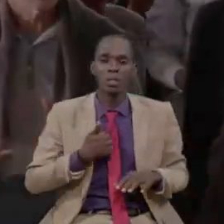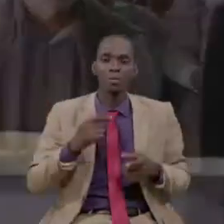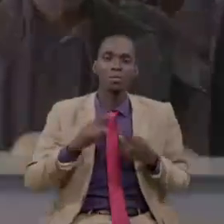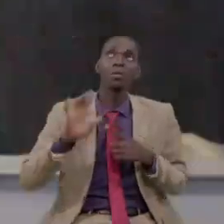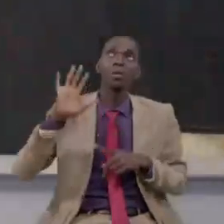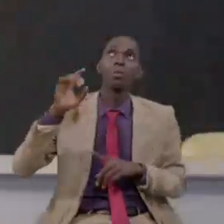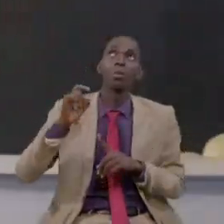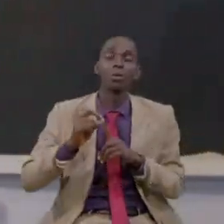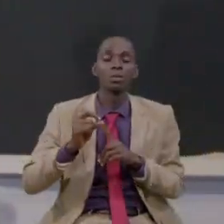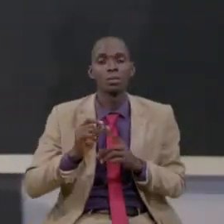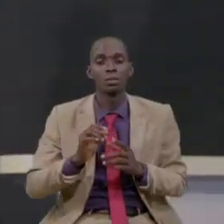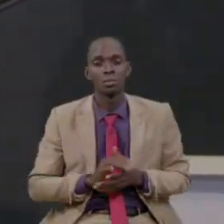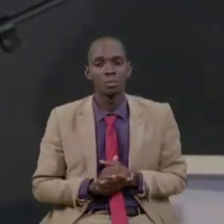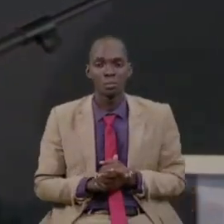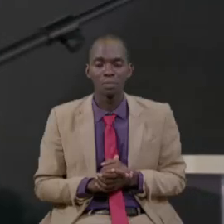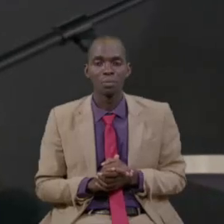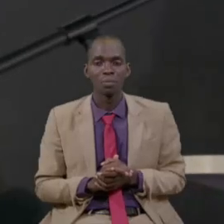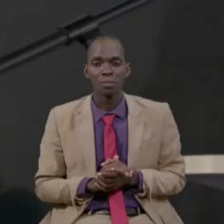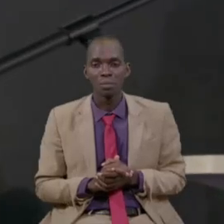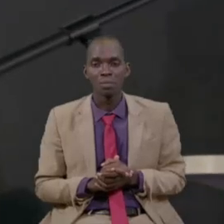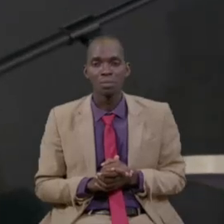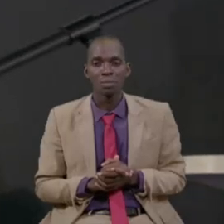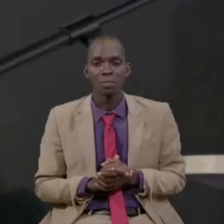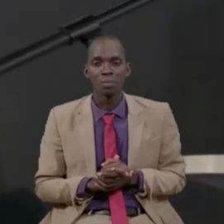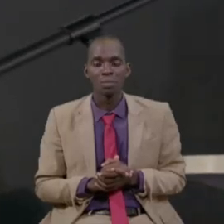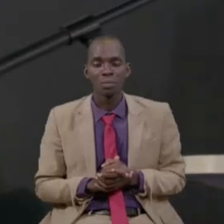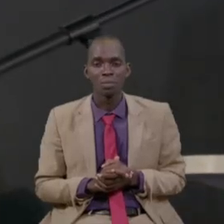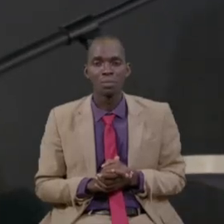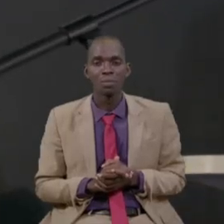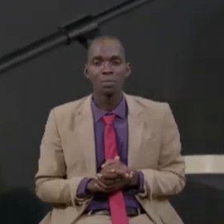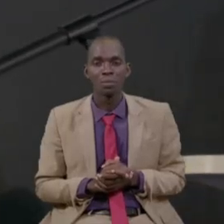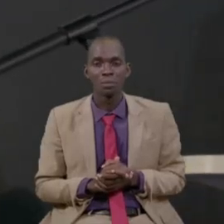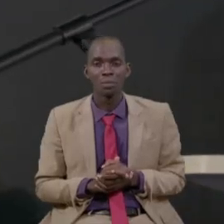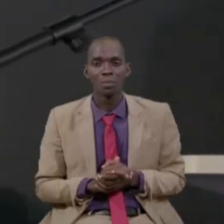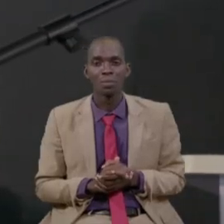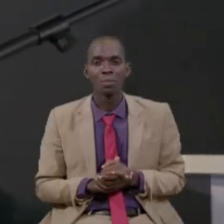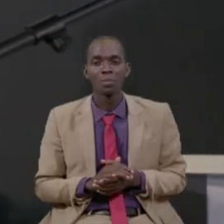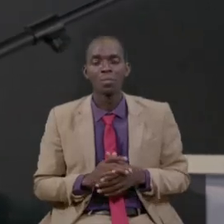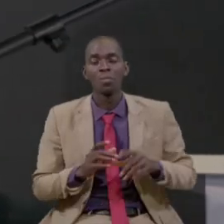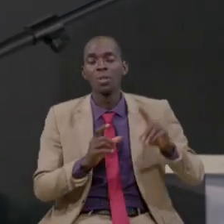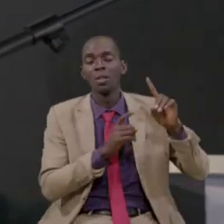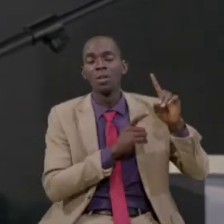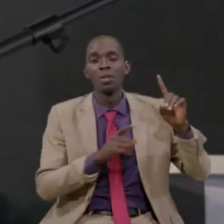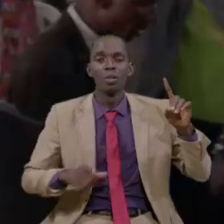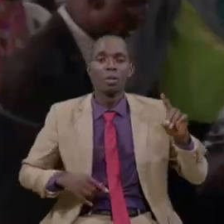Lord, I will declare and do the word of the Lord.